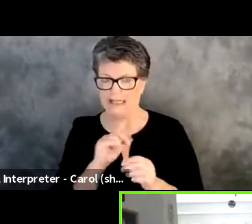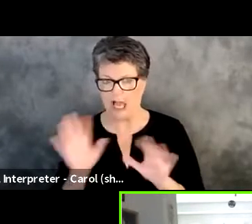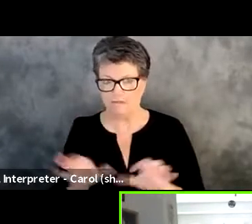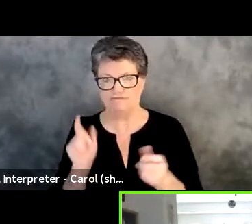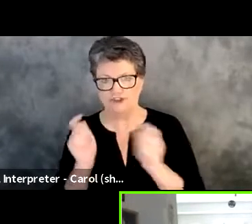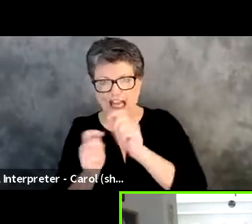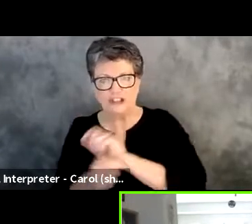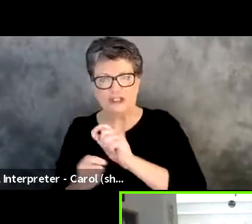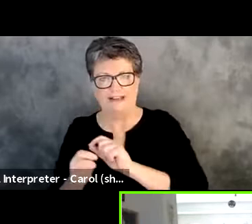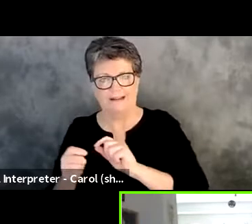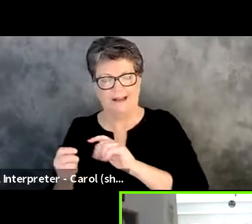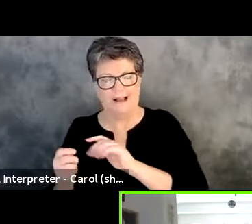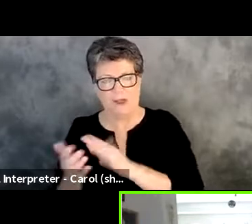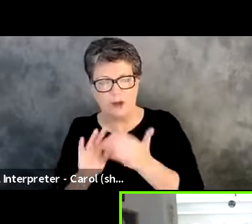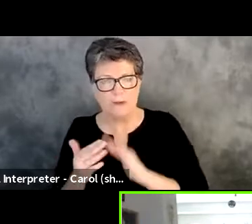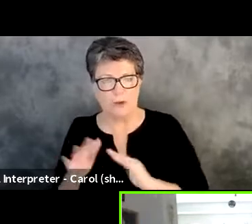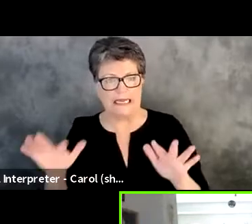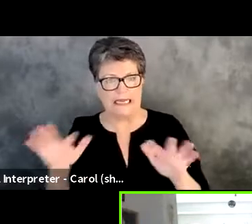communities.